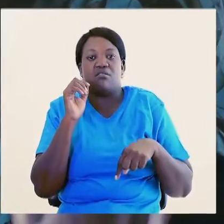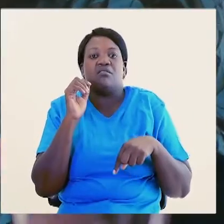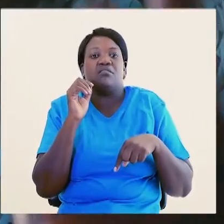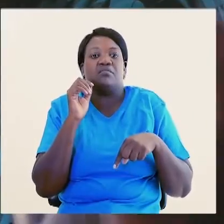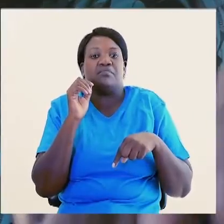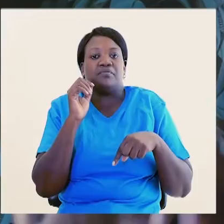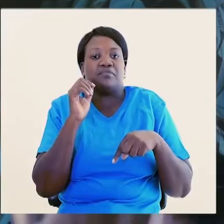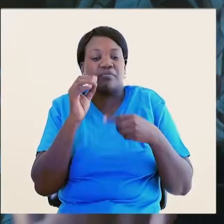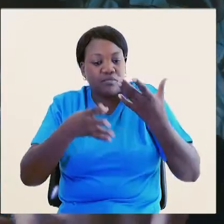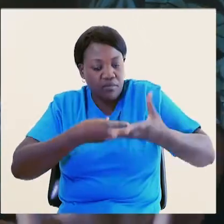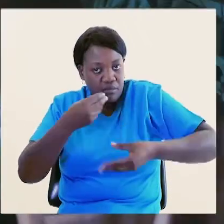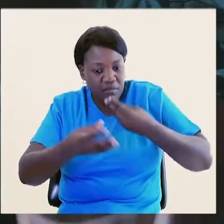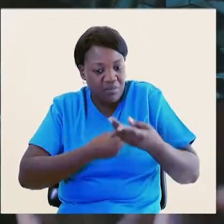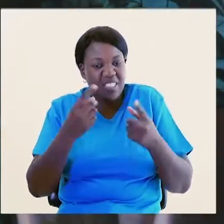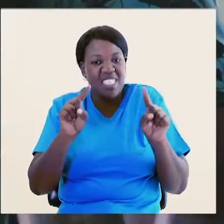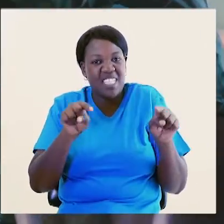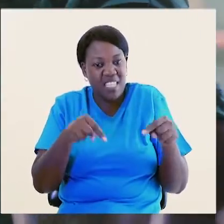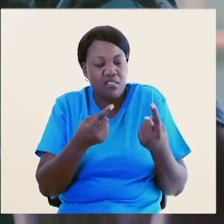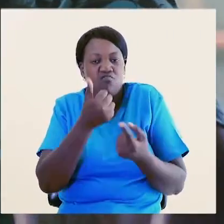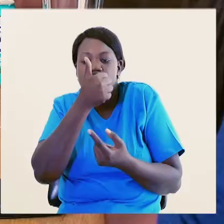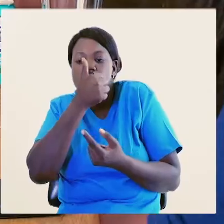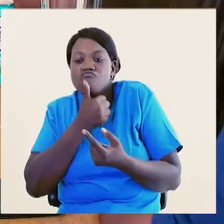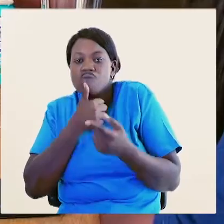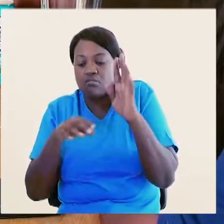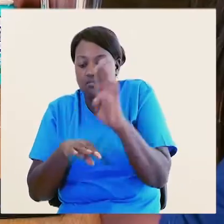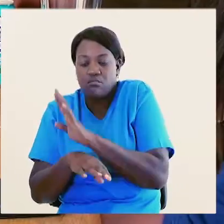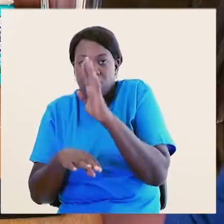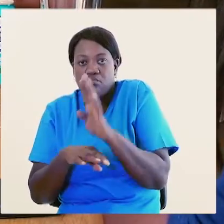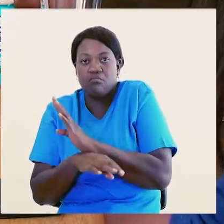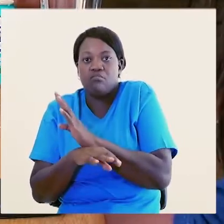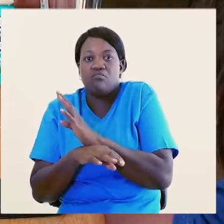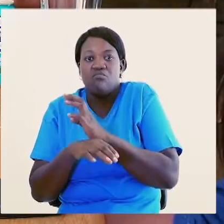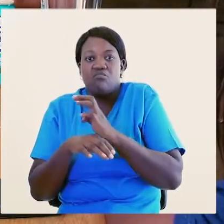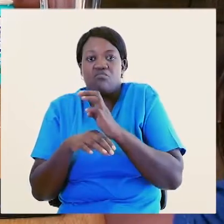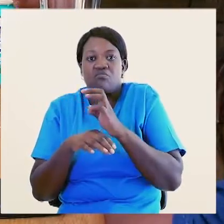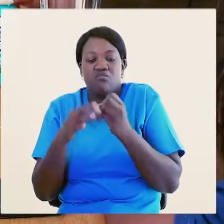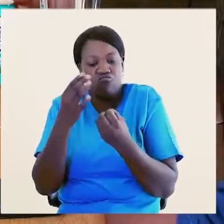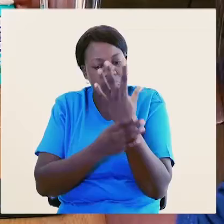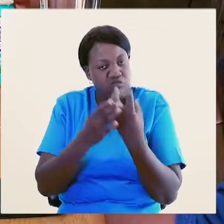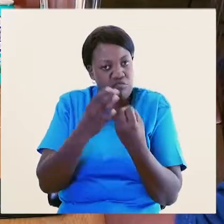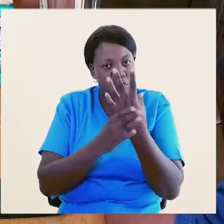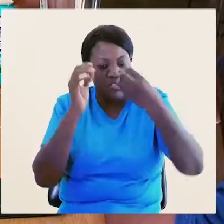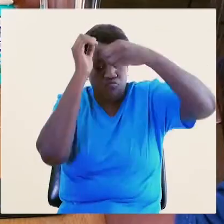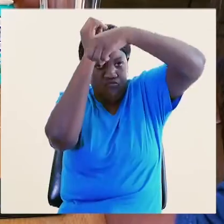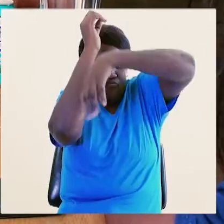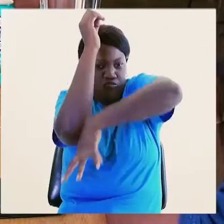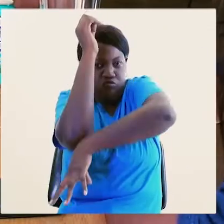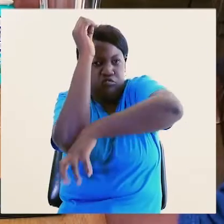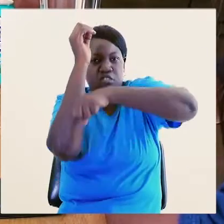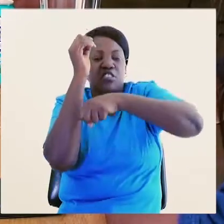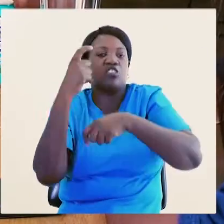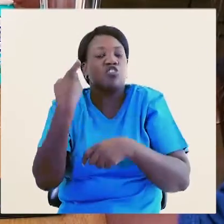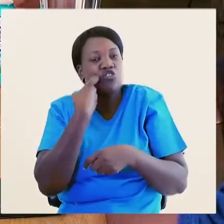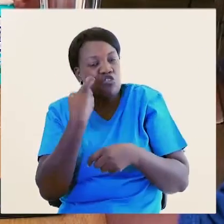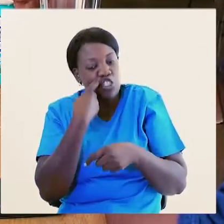You see, economic activities in the private sector, such as agriculture, mining, fishing, these